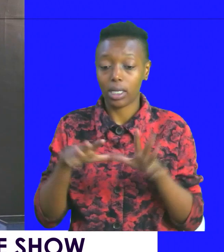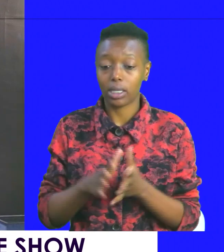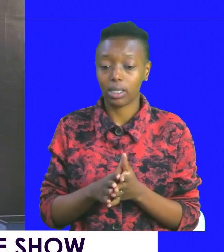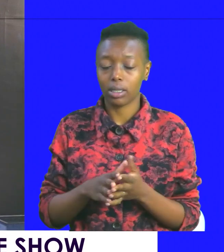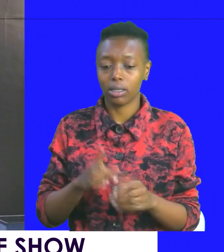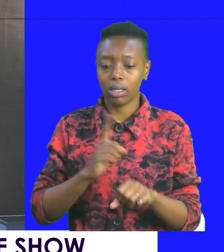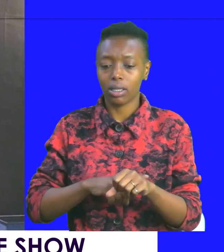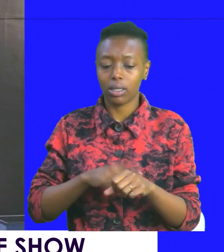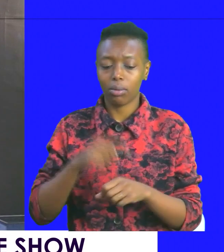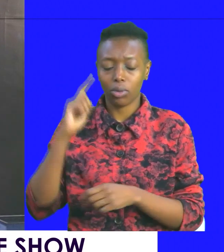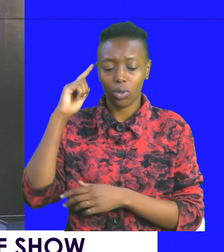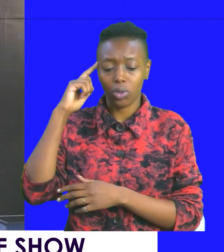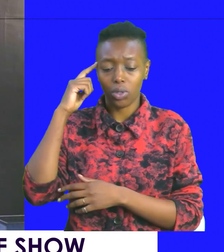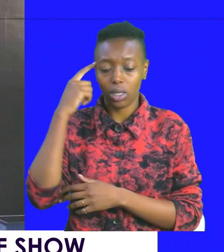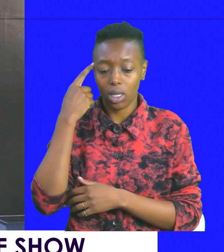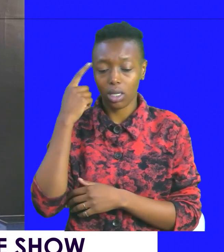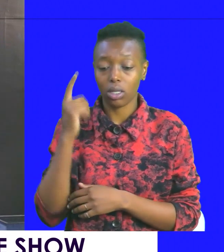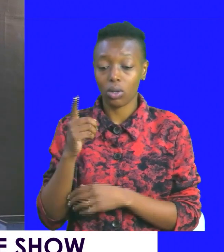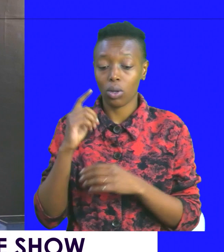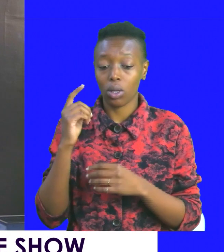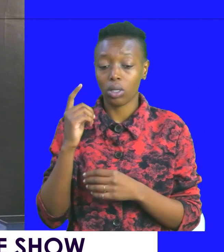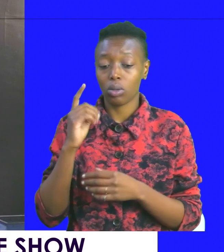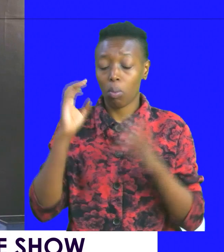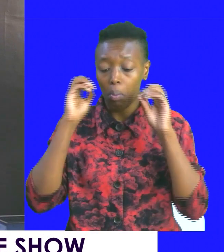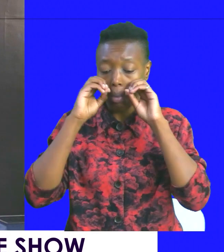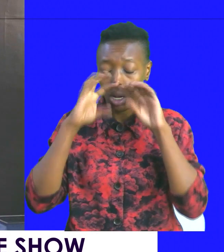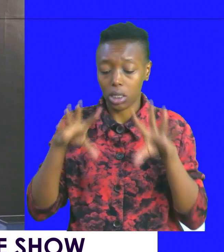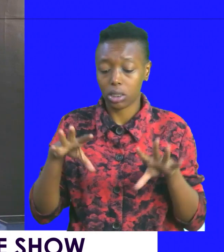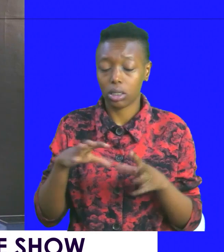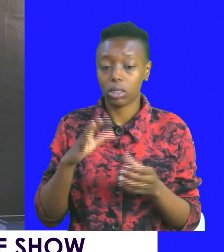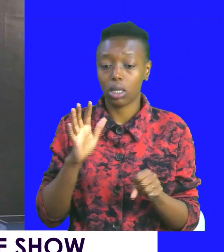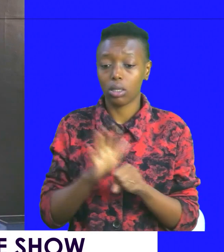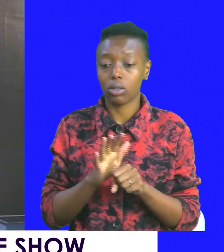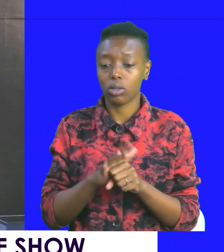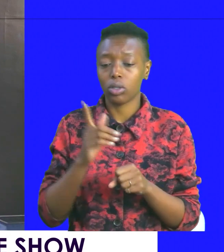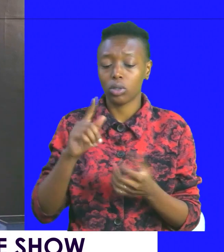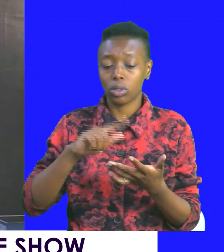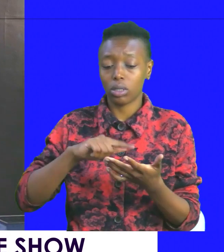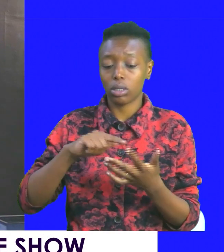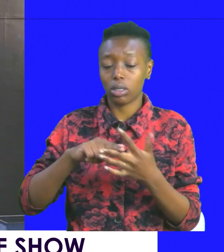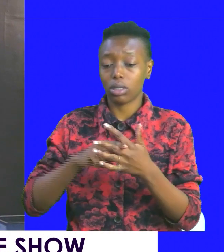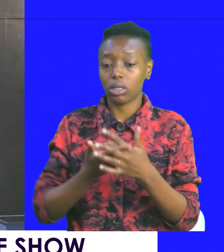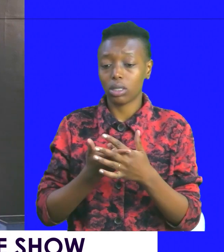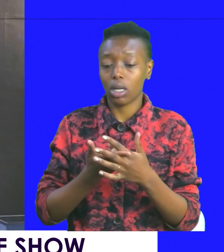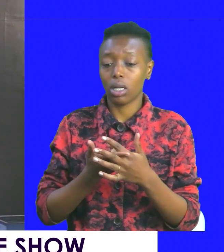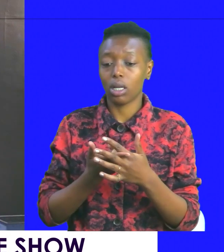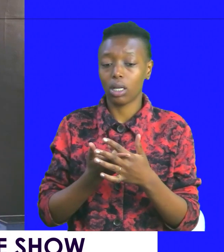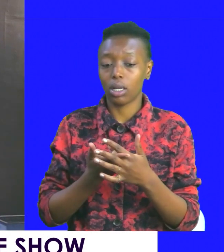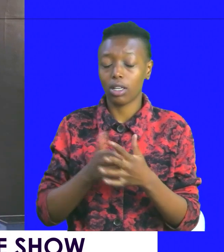things, you start developing slowly by slowly The art of appreciation. You